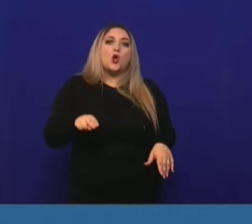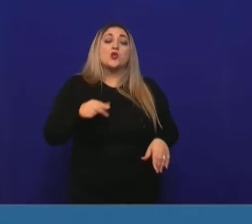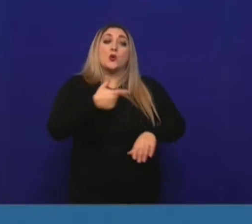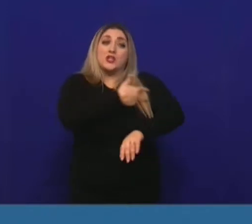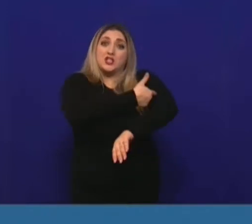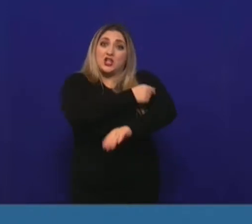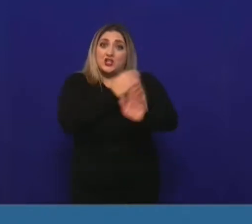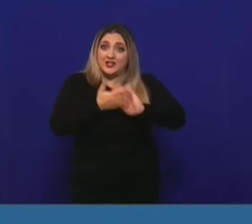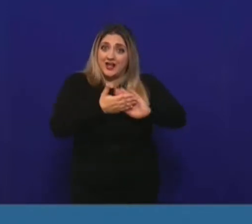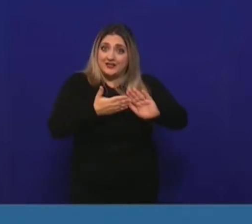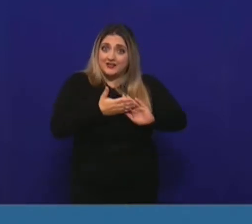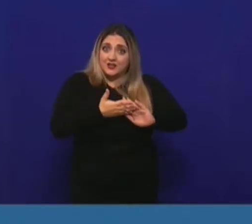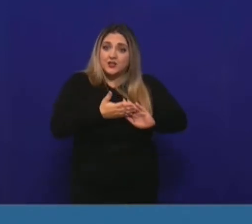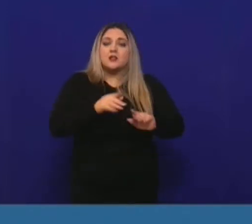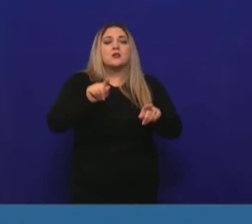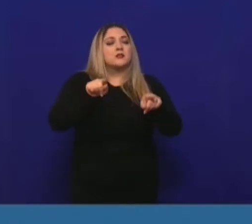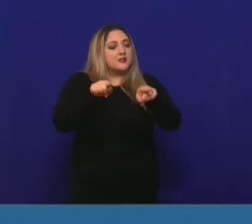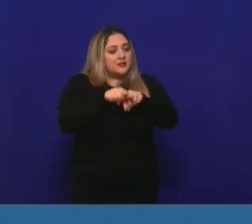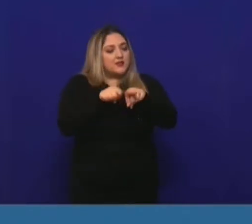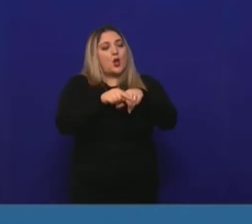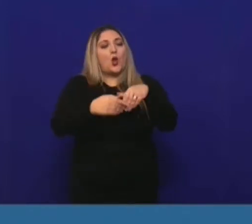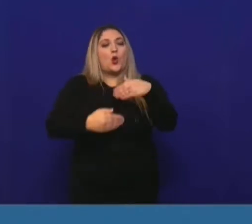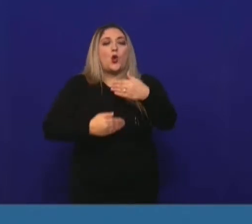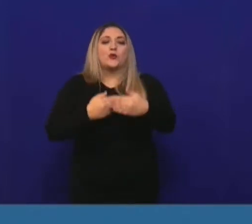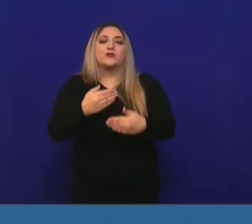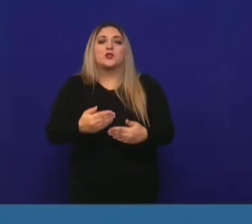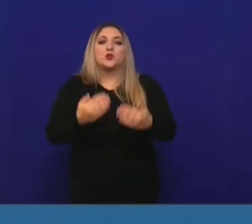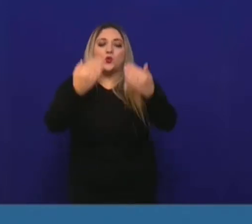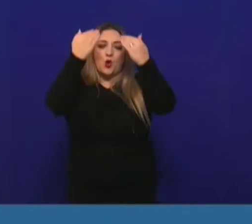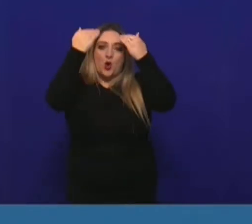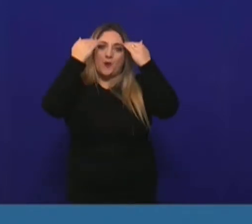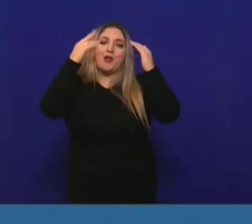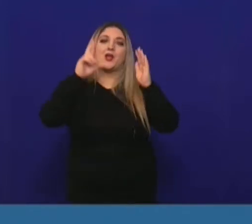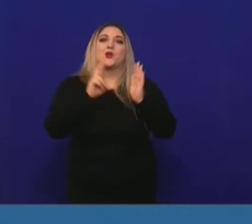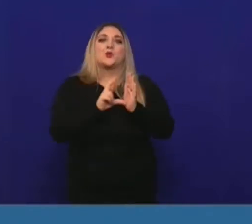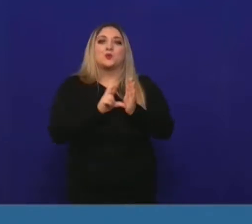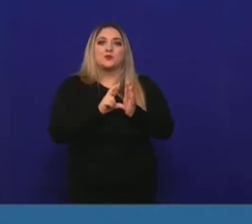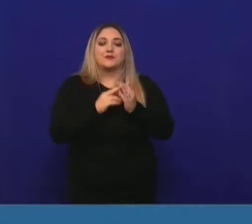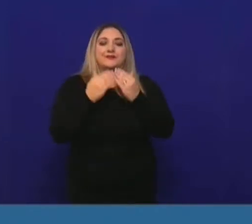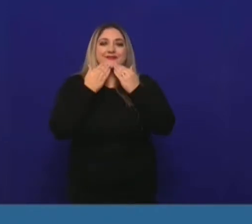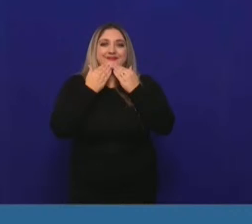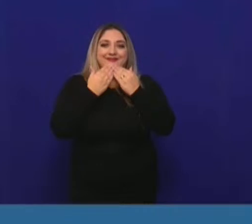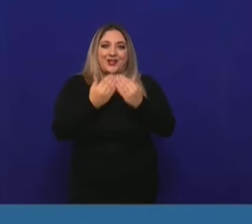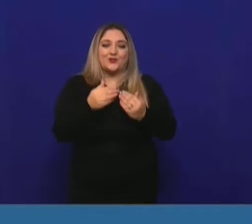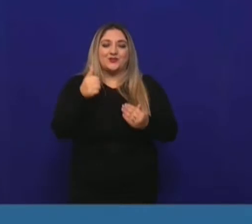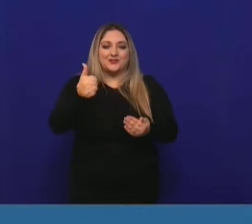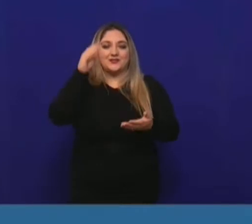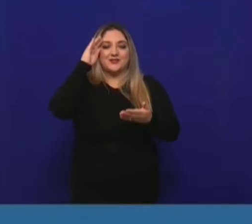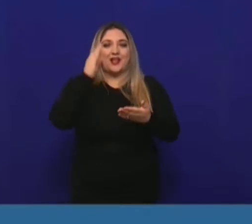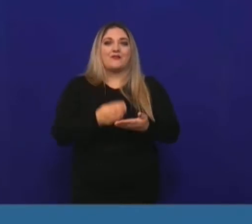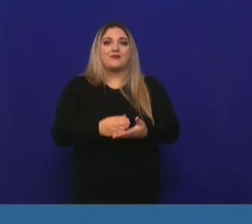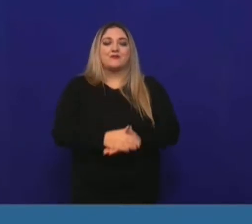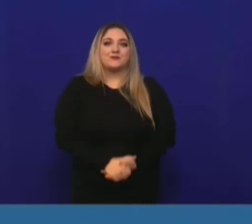vaccination already, it is important to continue to adhere to prevention measures. Thank you and stay safe.